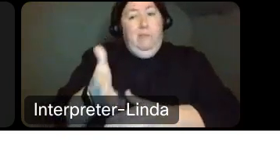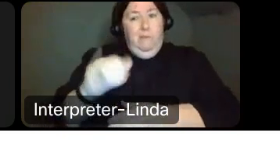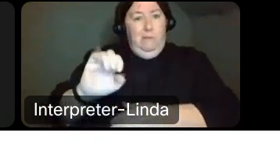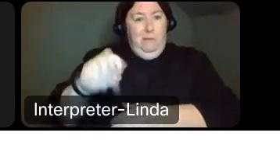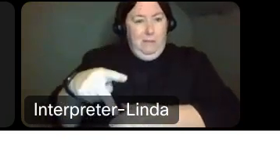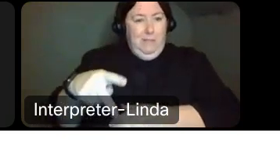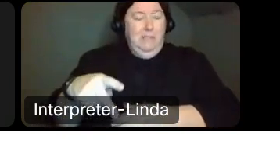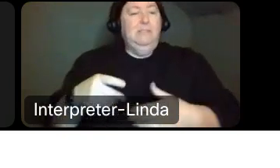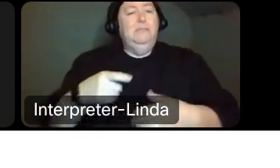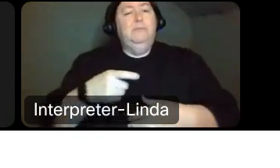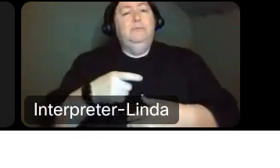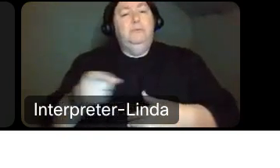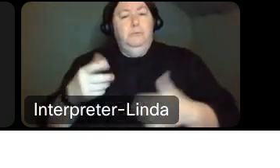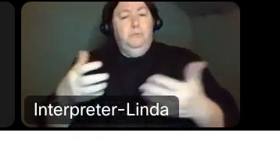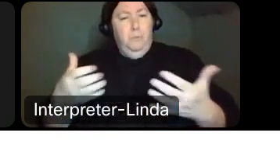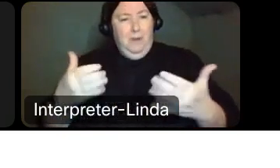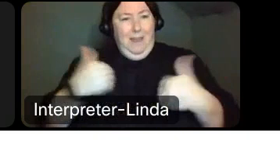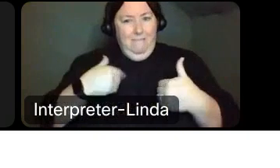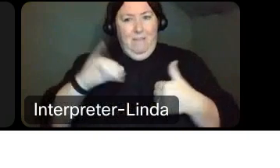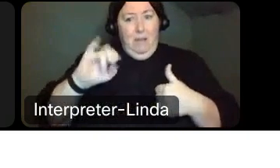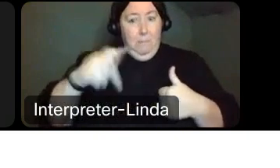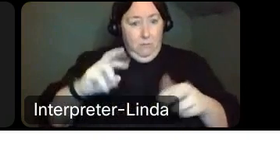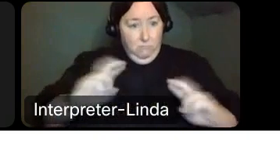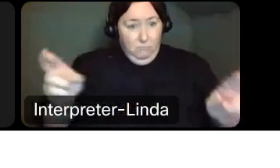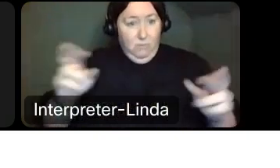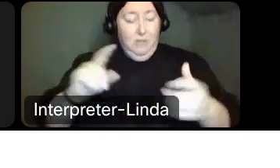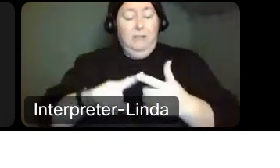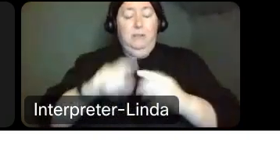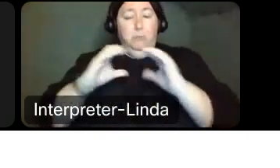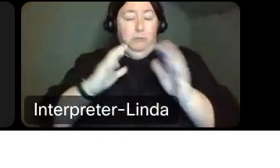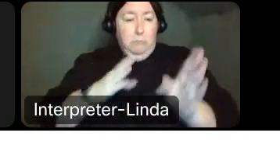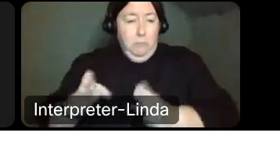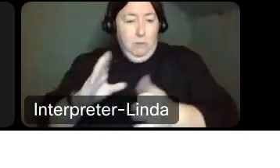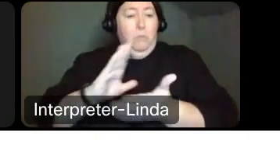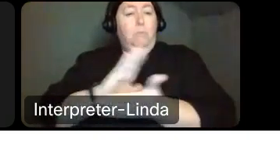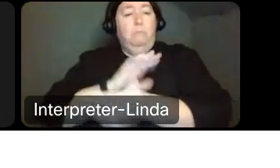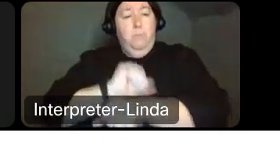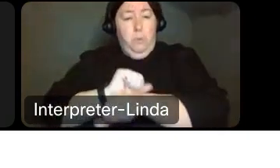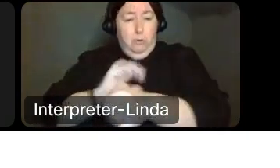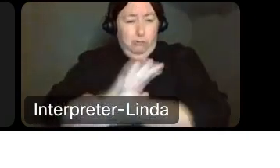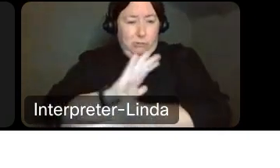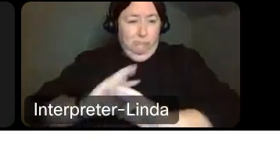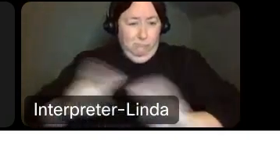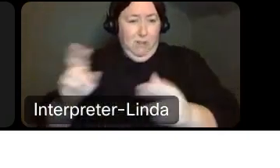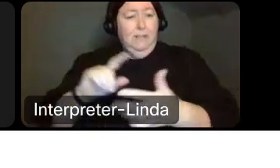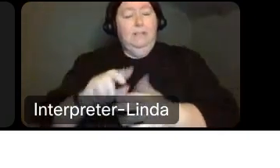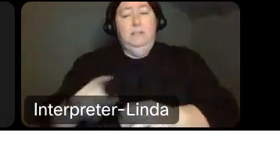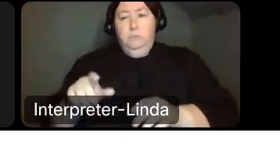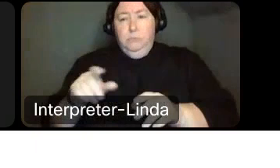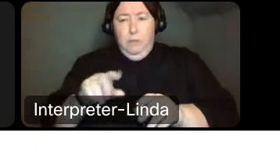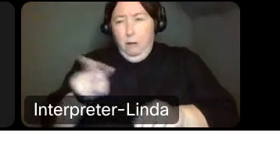you're going to want to have those resources available to you as you enter these data, answer these questions in the survey,